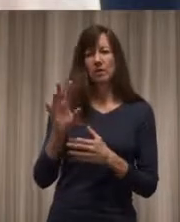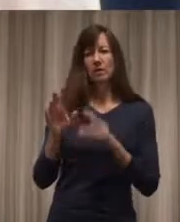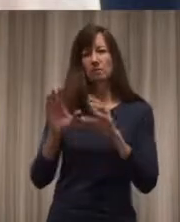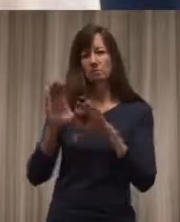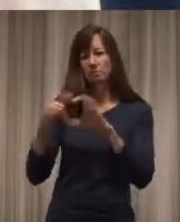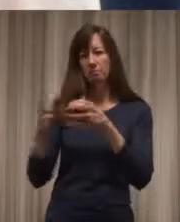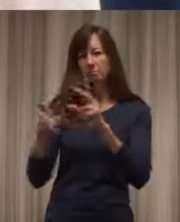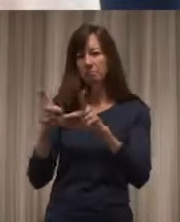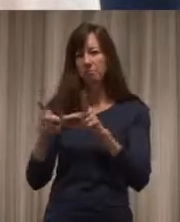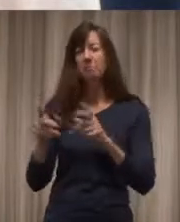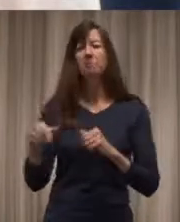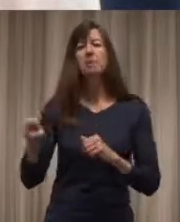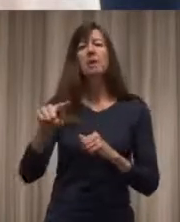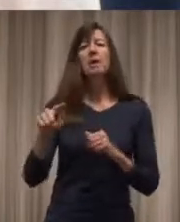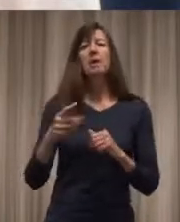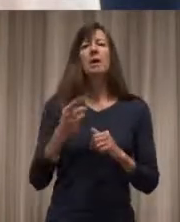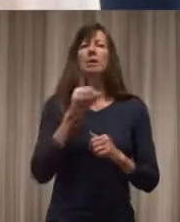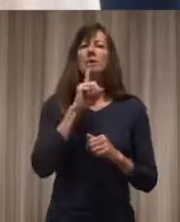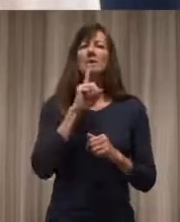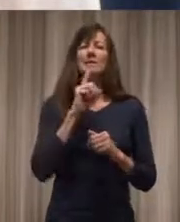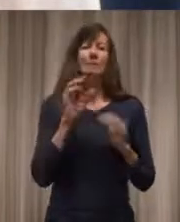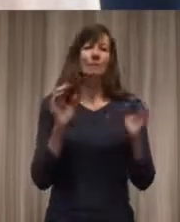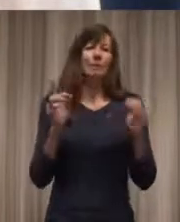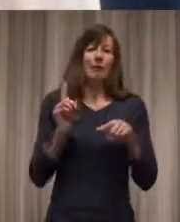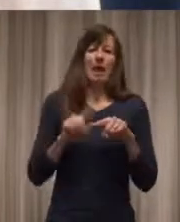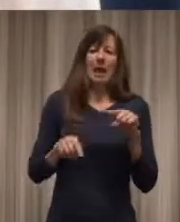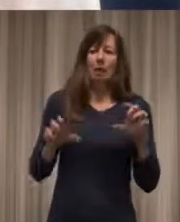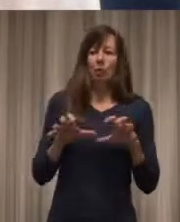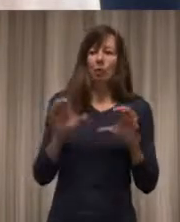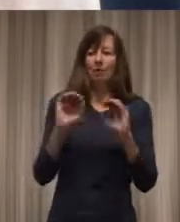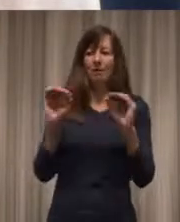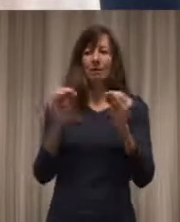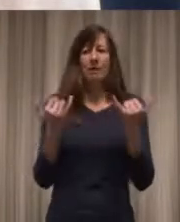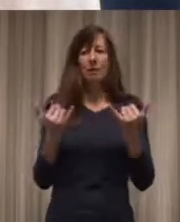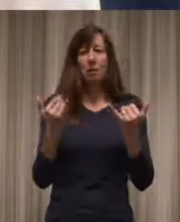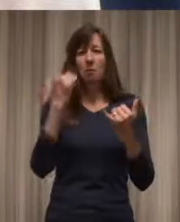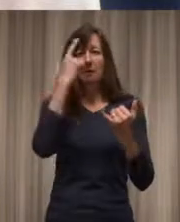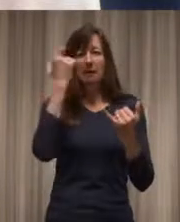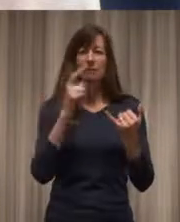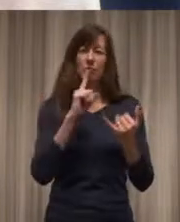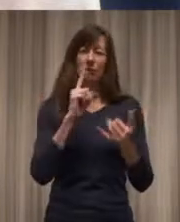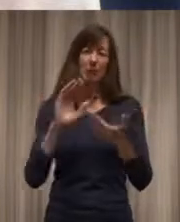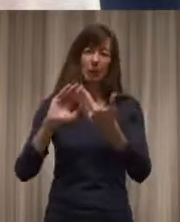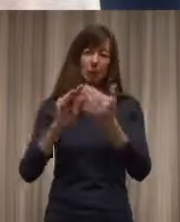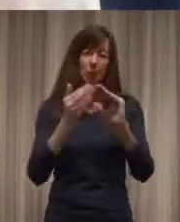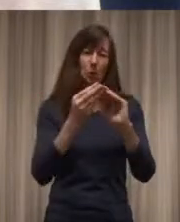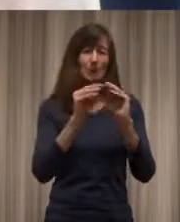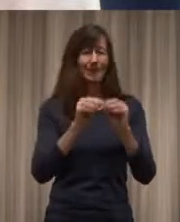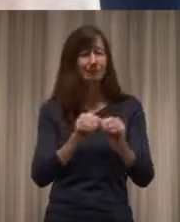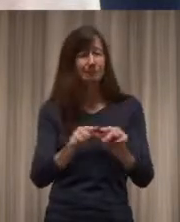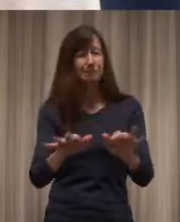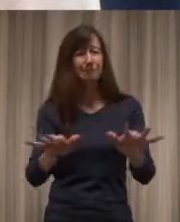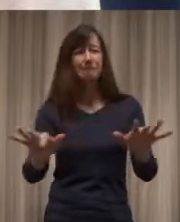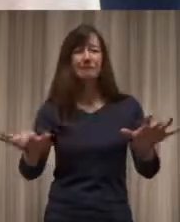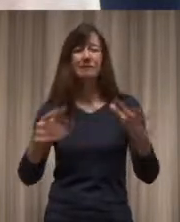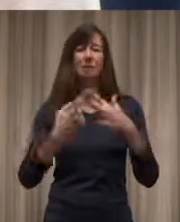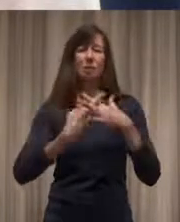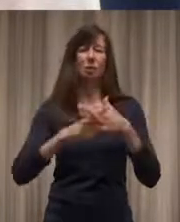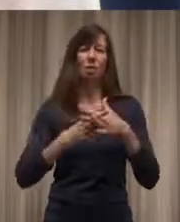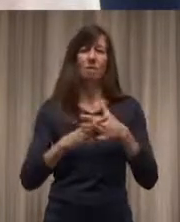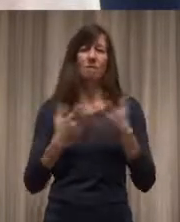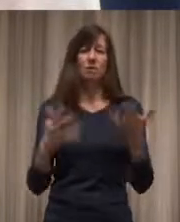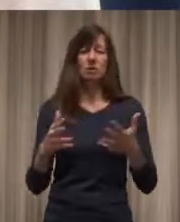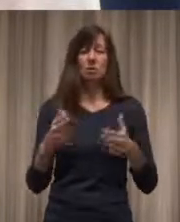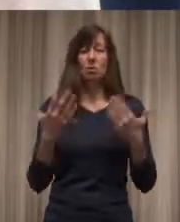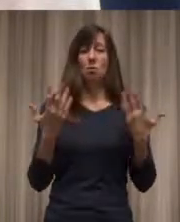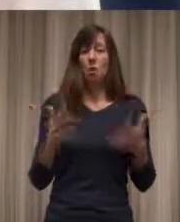a community spread situation. We continue to see our senior facilities, our congregate living and group